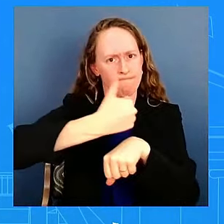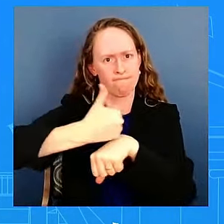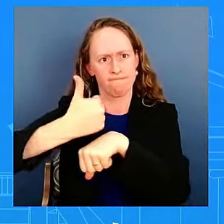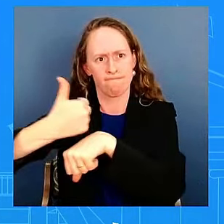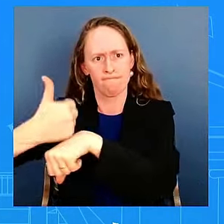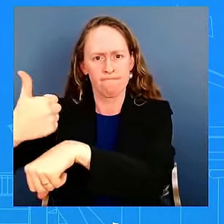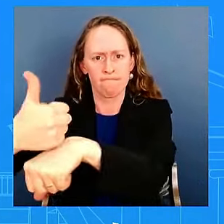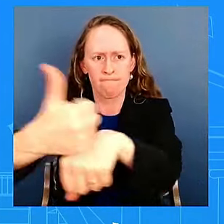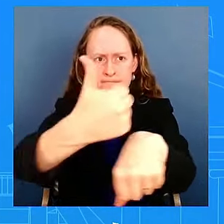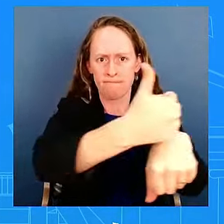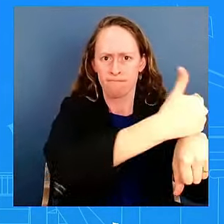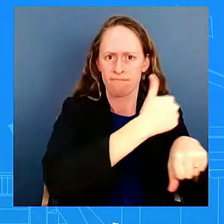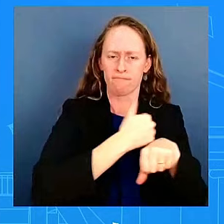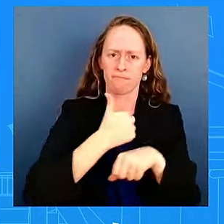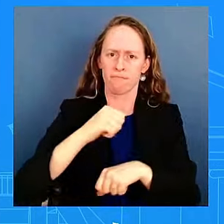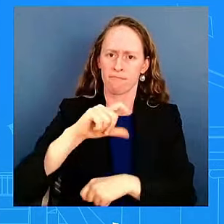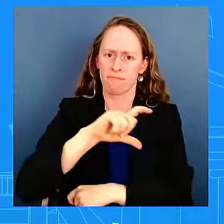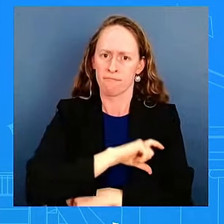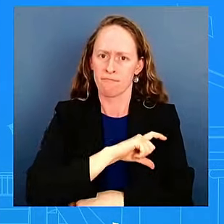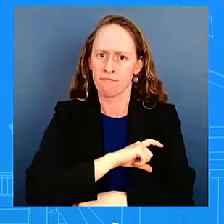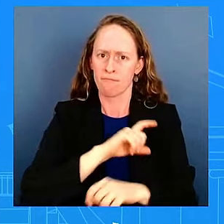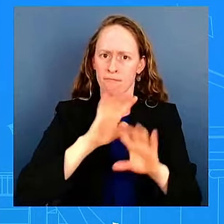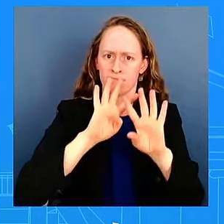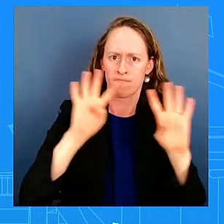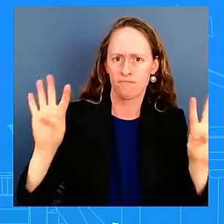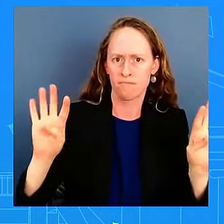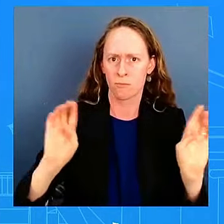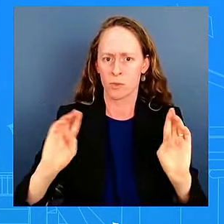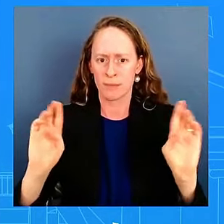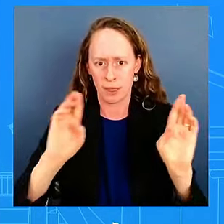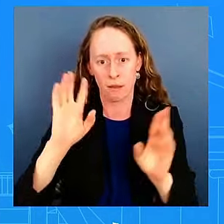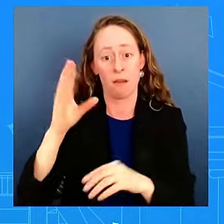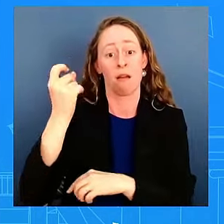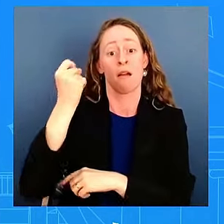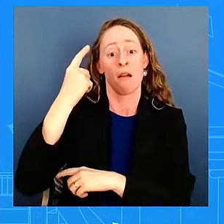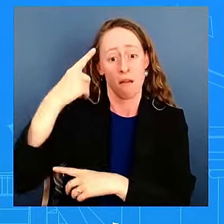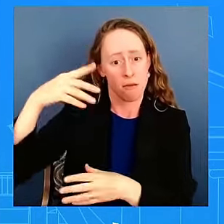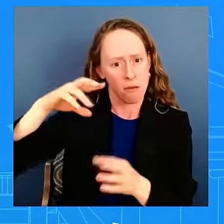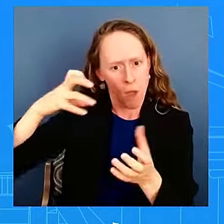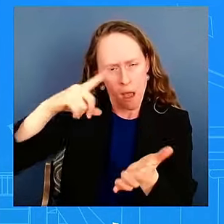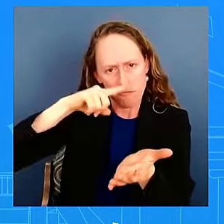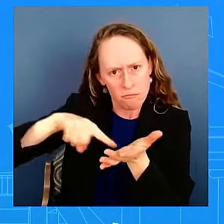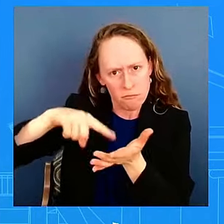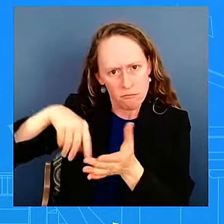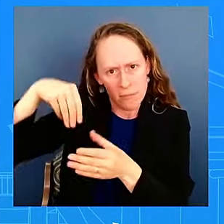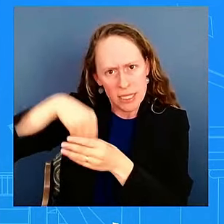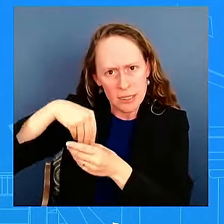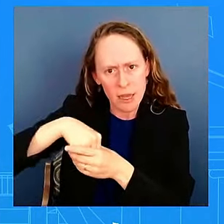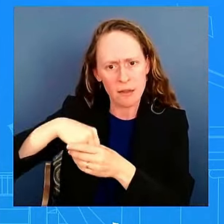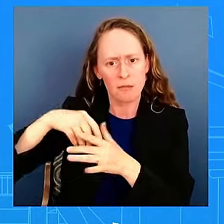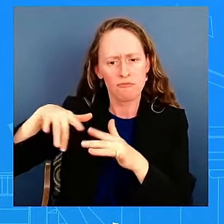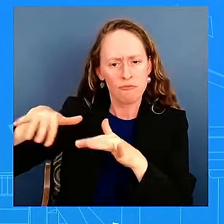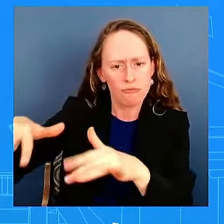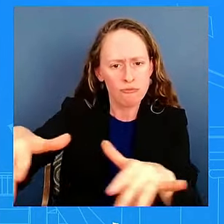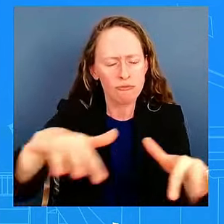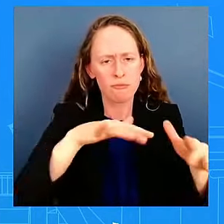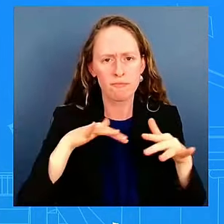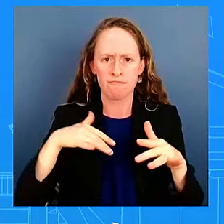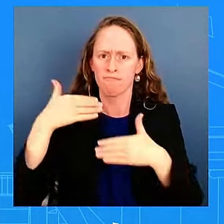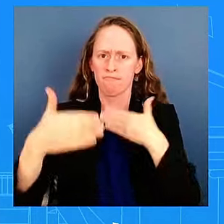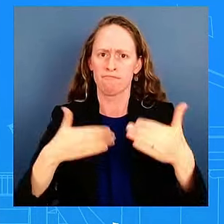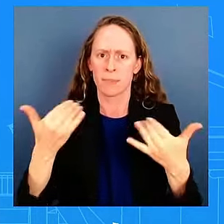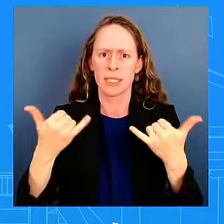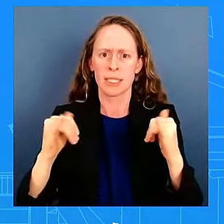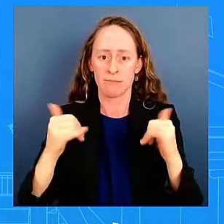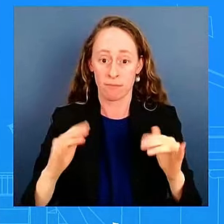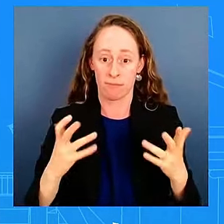obviously announced and directed to move forward with just a day or so ago. Everything is moving so quickly. The men